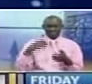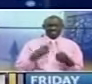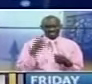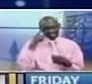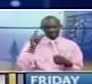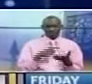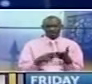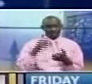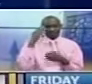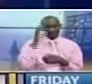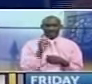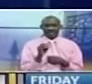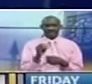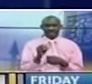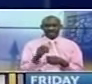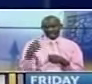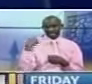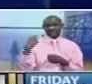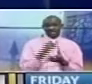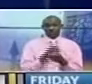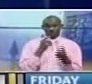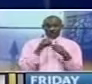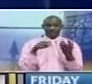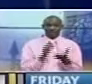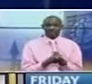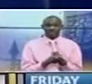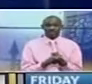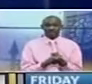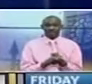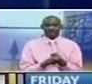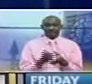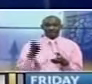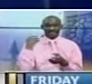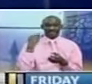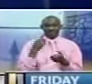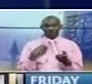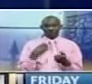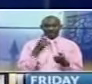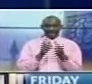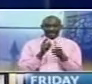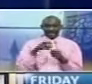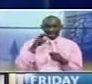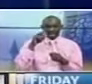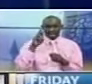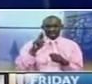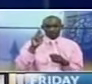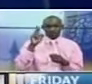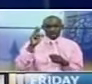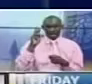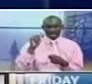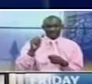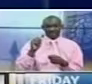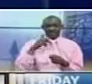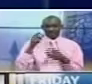Yes. because they are not aware. Yes. Just like the other day, we talked about, the past tense of run, Yeah. R-U-N Yes. is